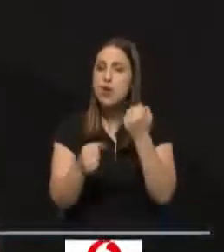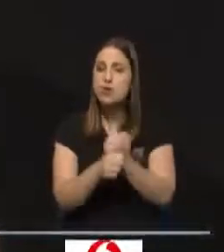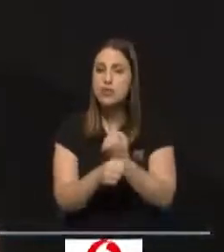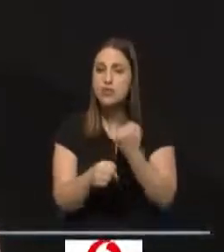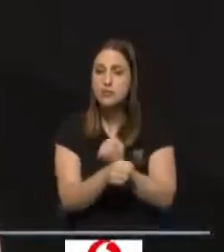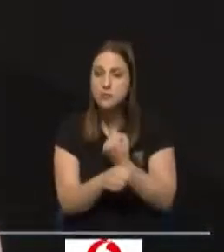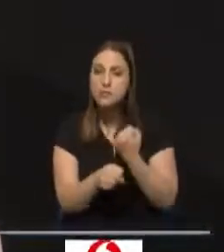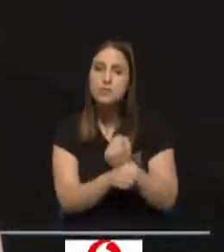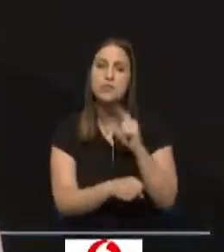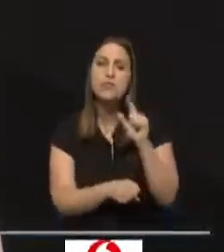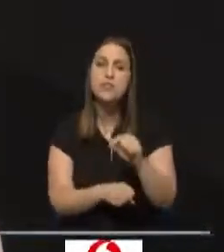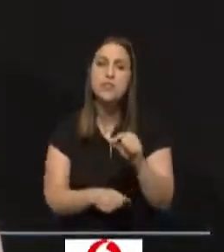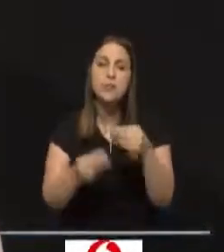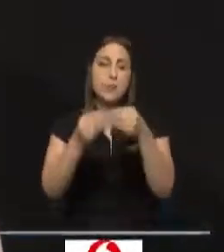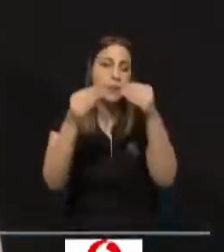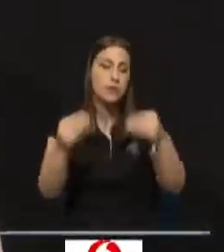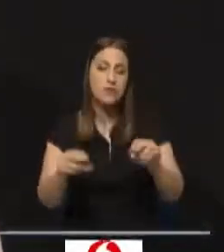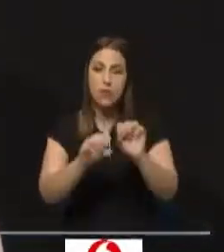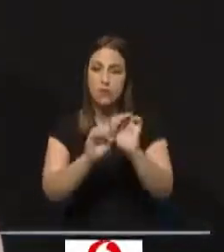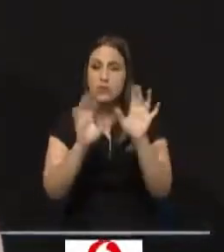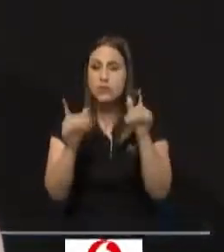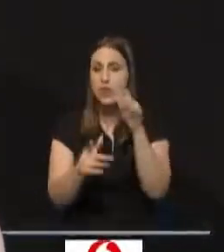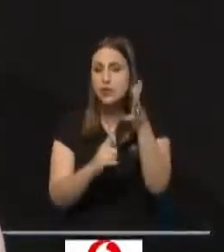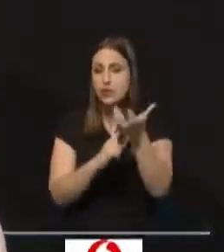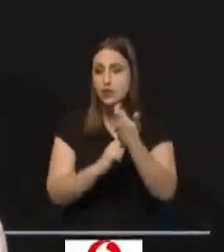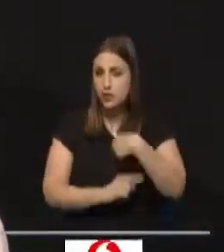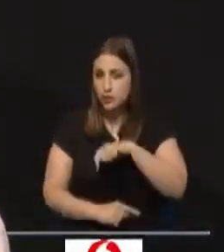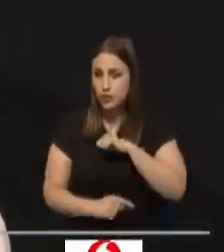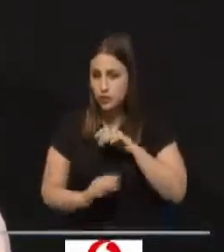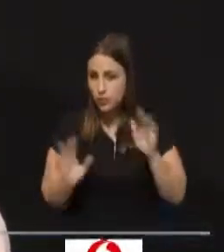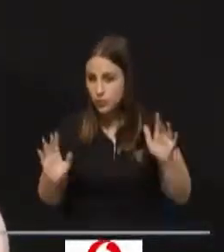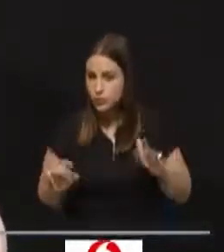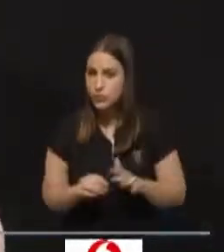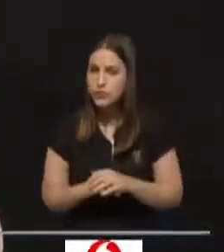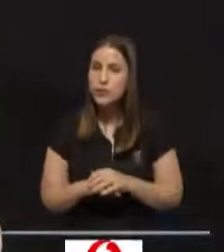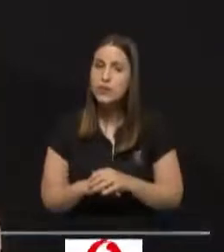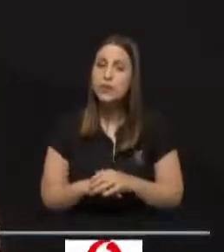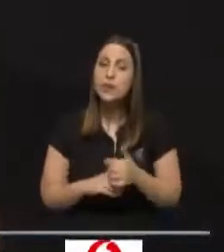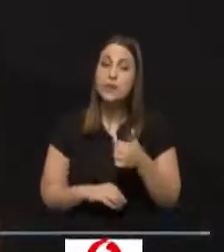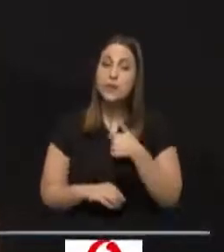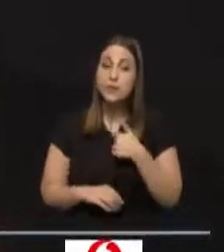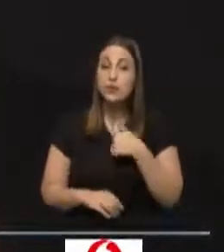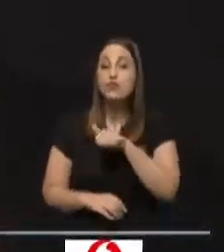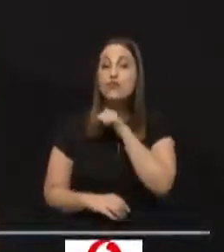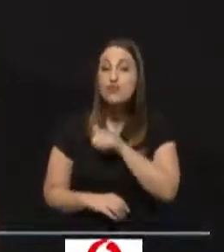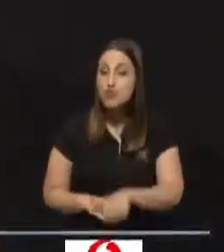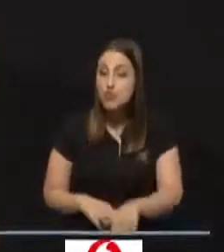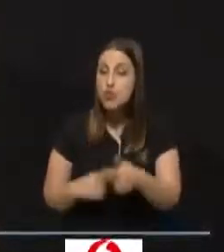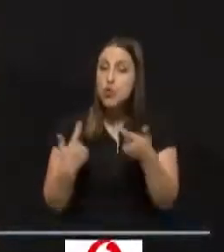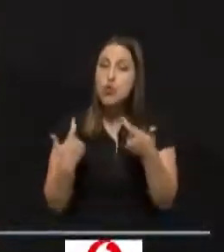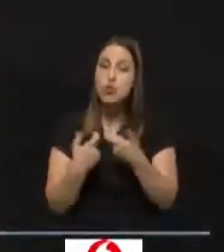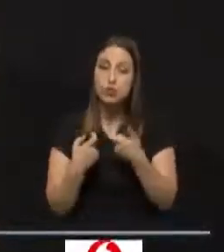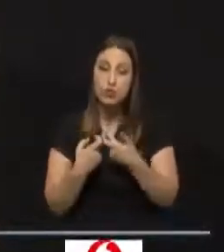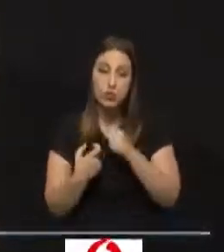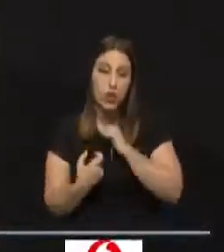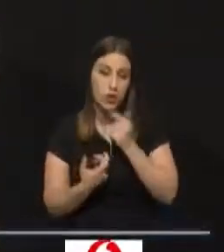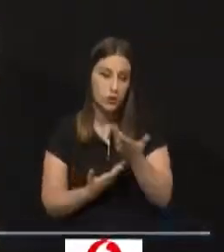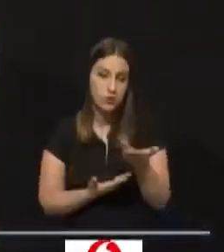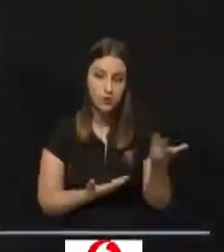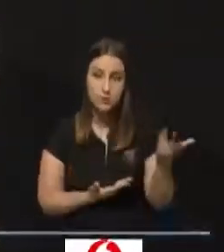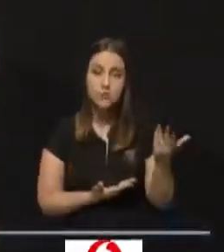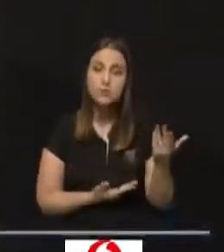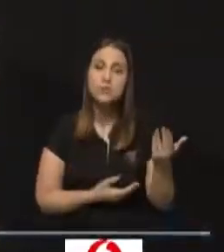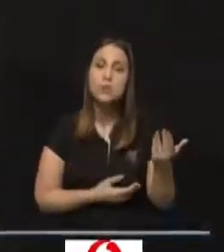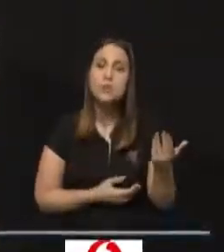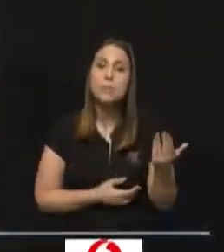in providing quality to the service and provide a better service to our customers. I agree with the